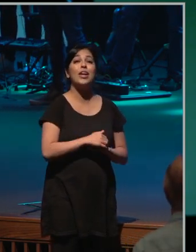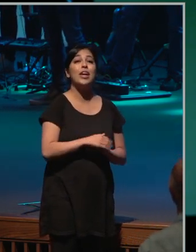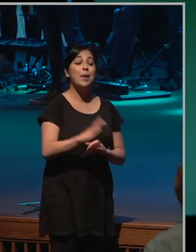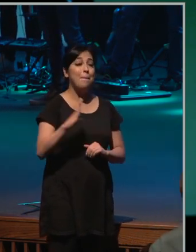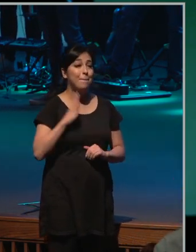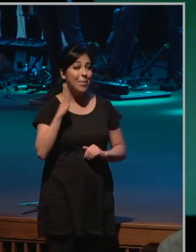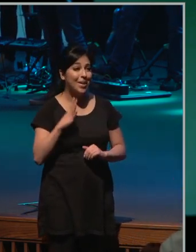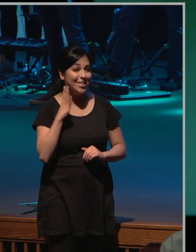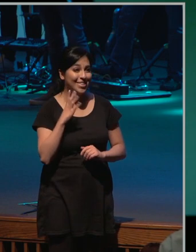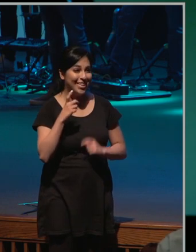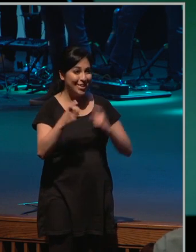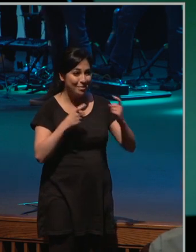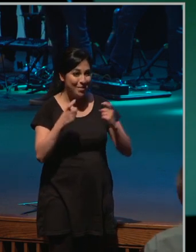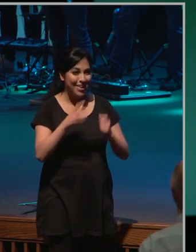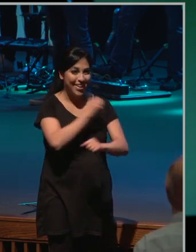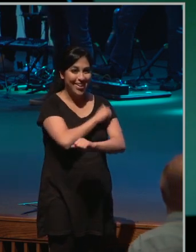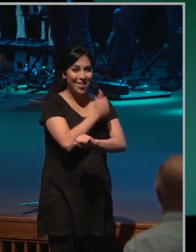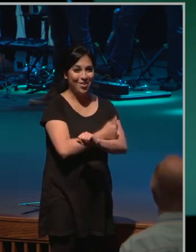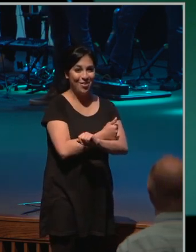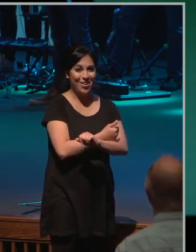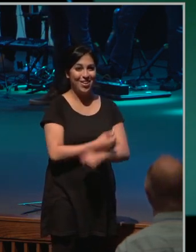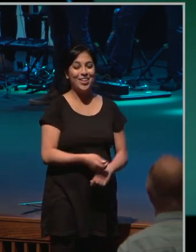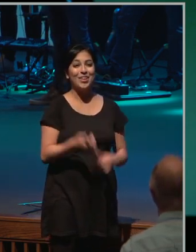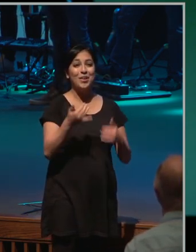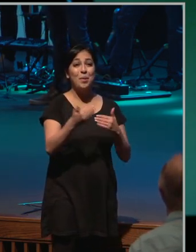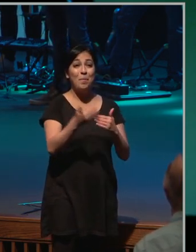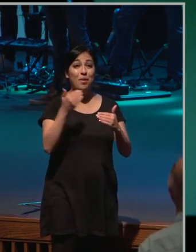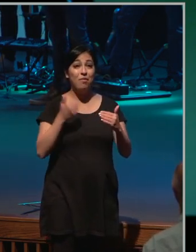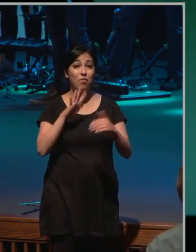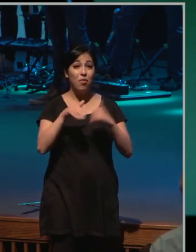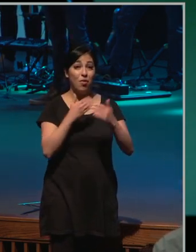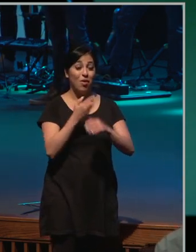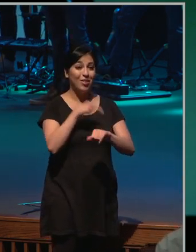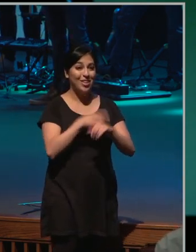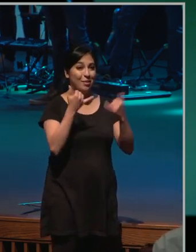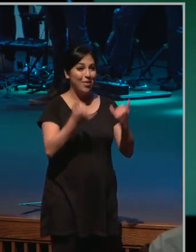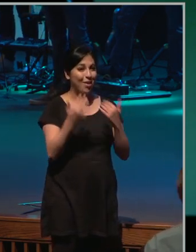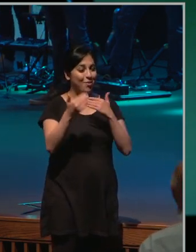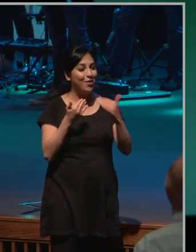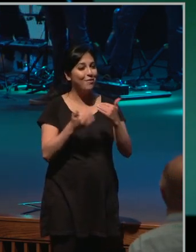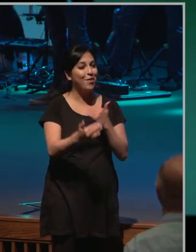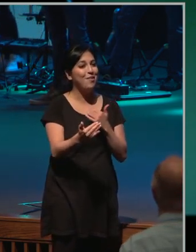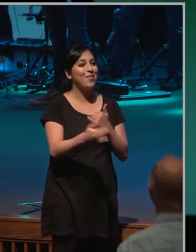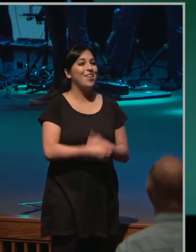dominion, and authority before all time, and now and forever. Amen.